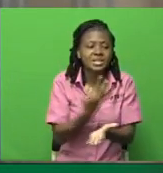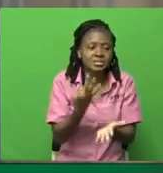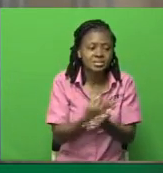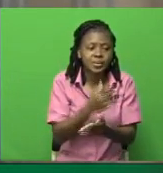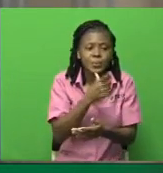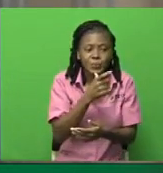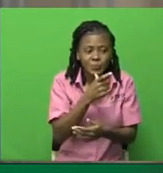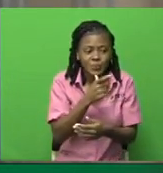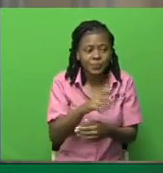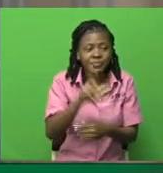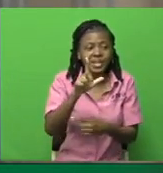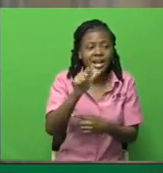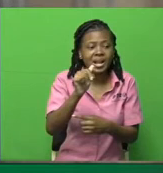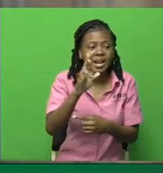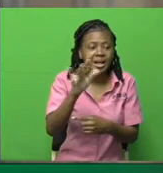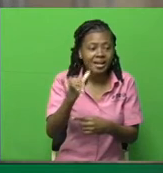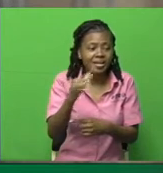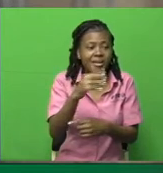Hawaii